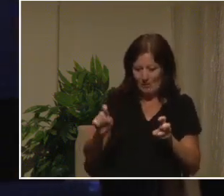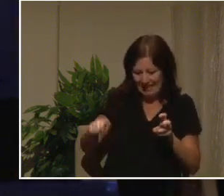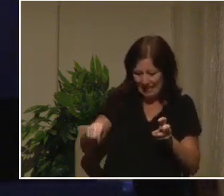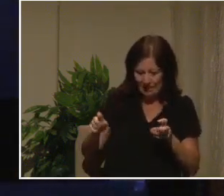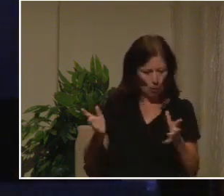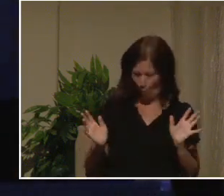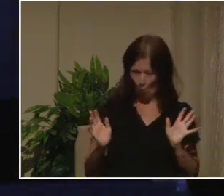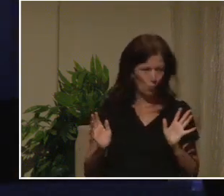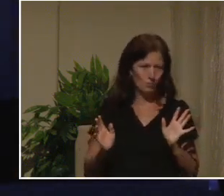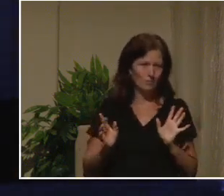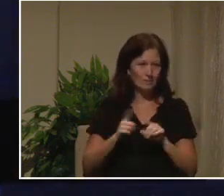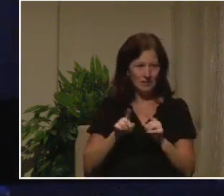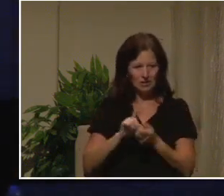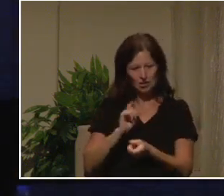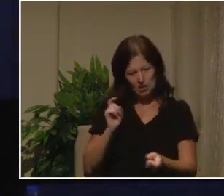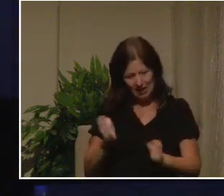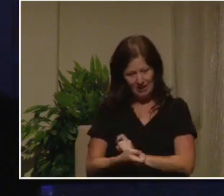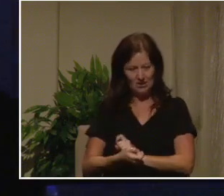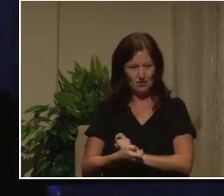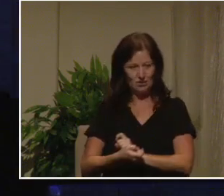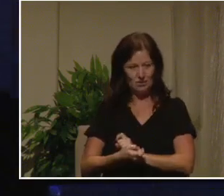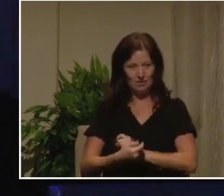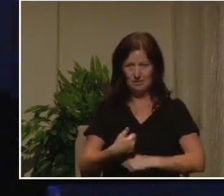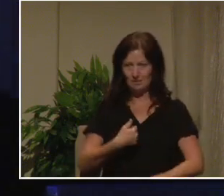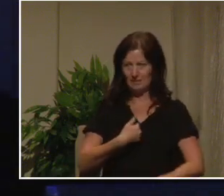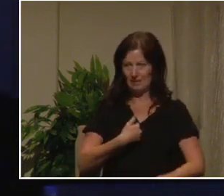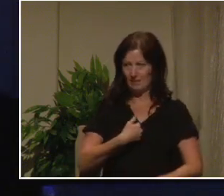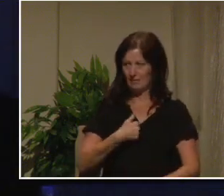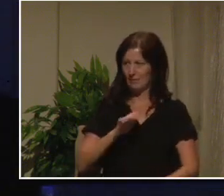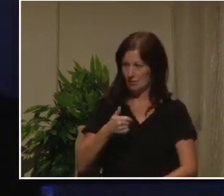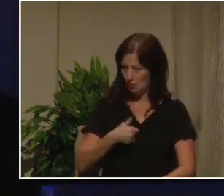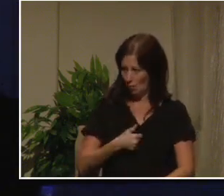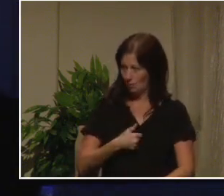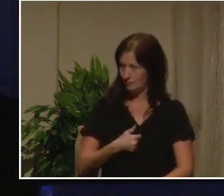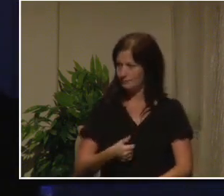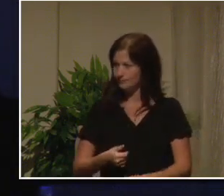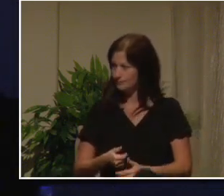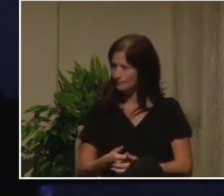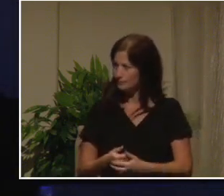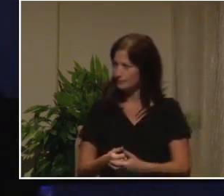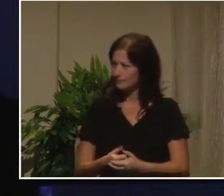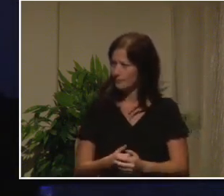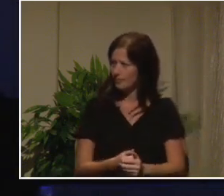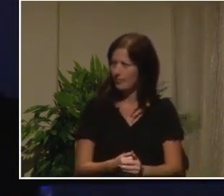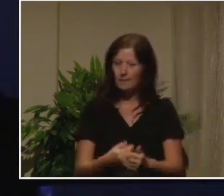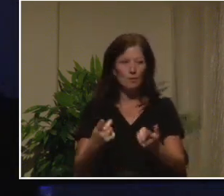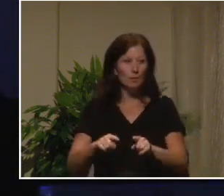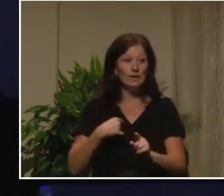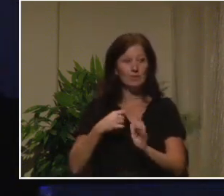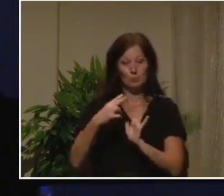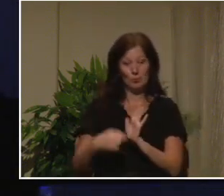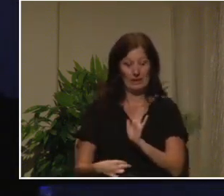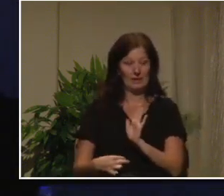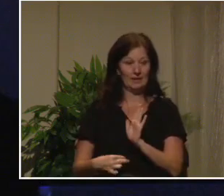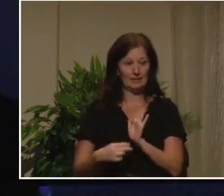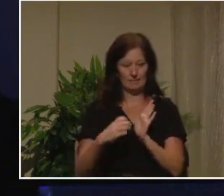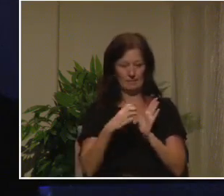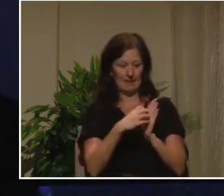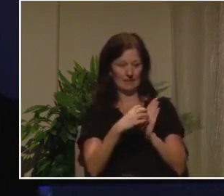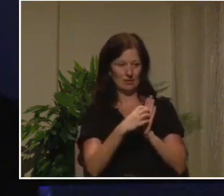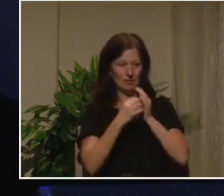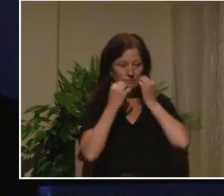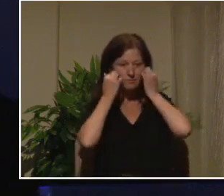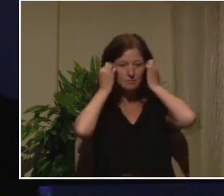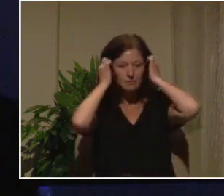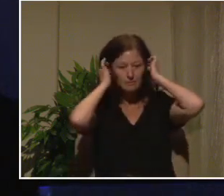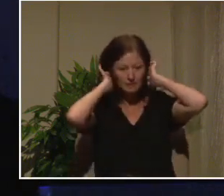And that will be good for us. I just want to say one thing. As I said, you know, when I was reading this passage, there's one place where preachers